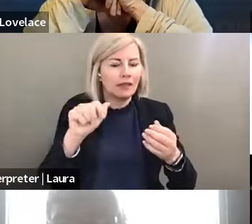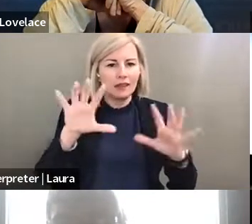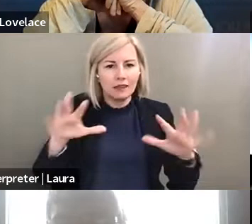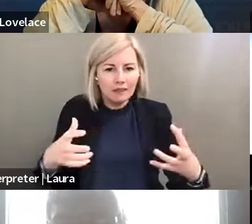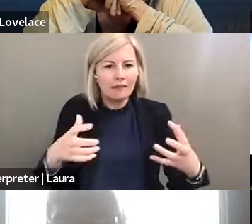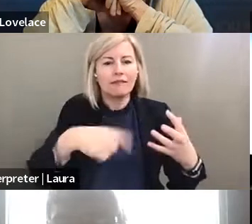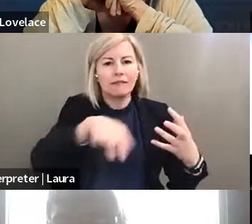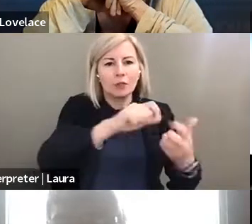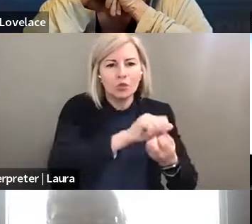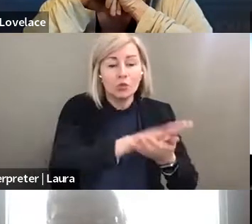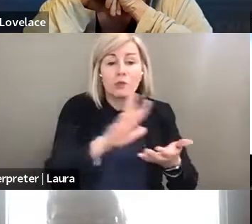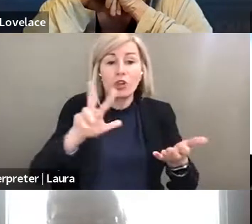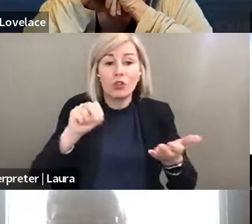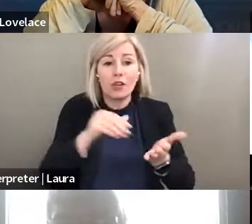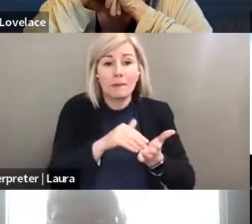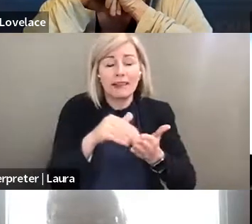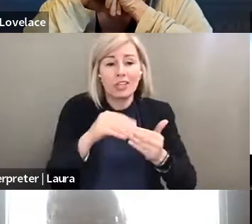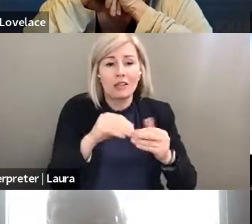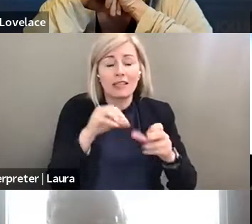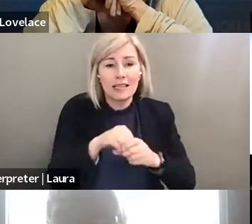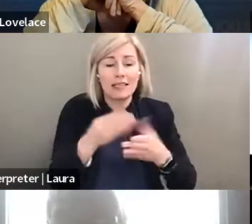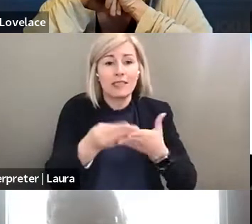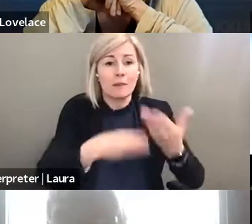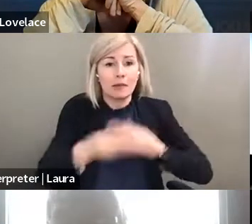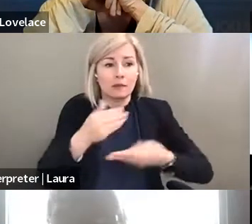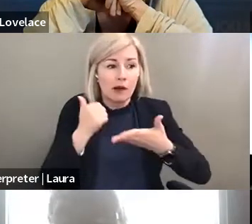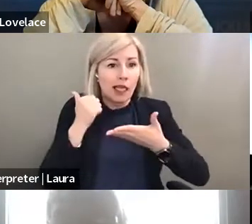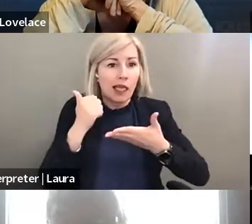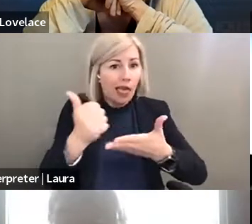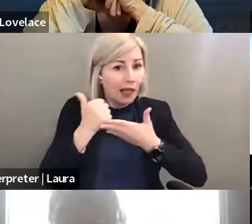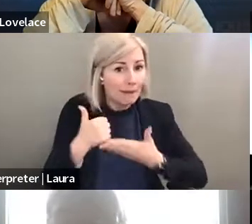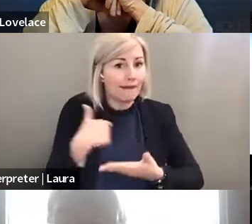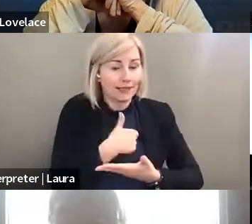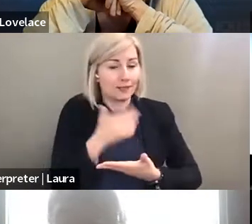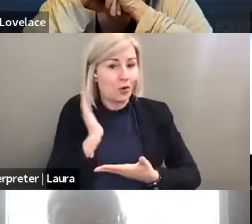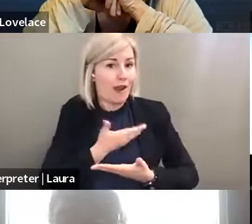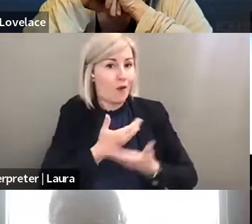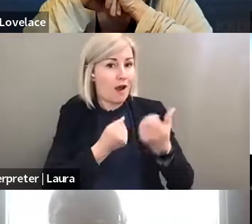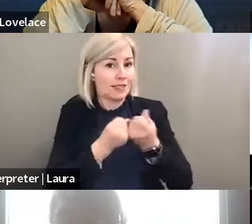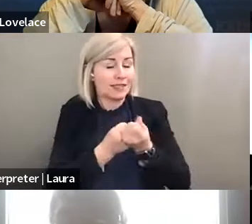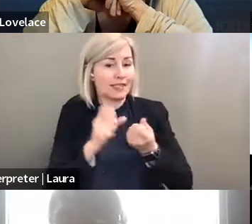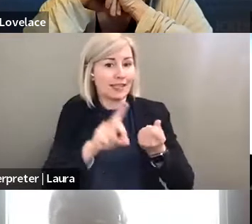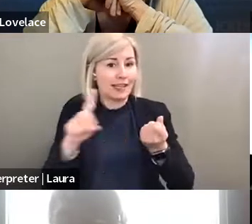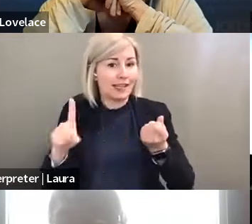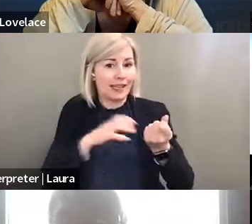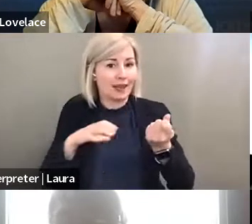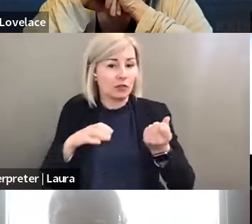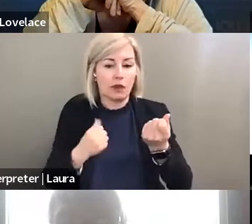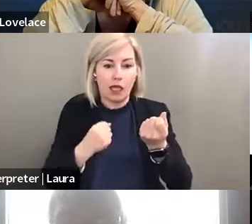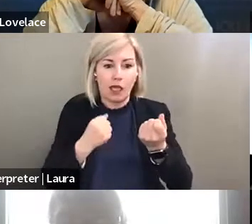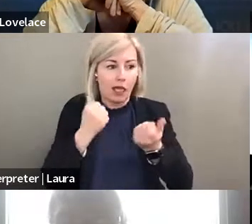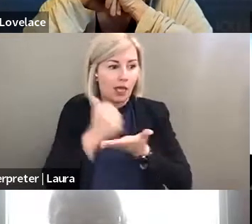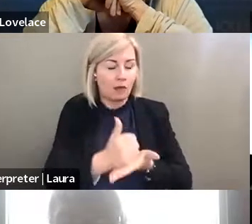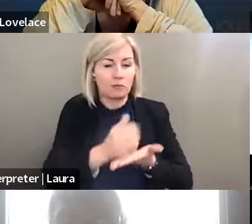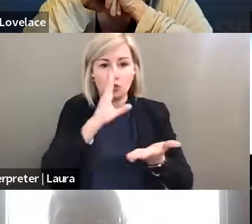there is $30 million right now in the budget that would help us go towards our advocacy points as the DD Council. That could go to support direct care